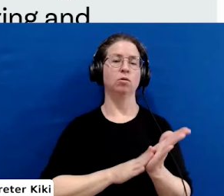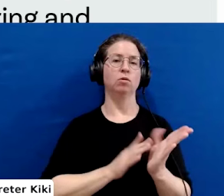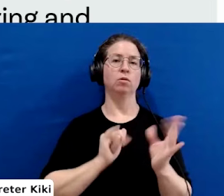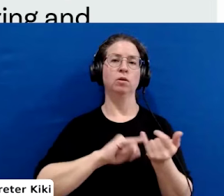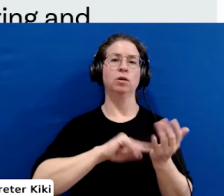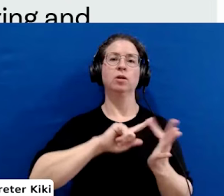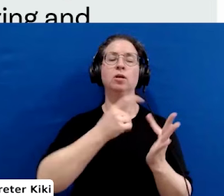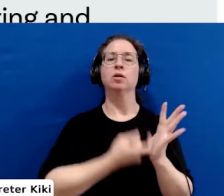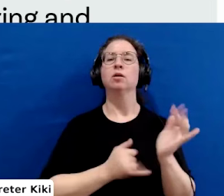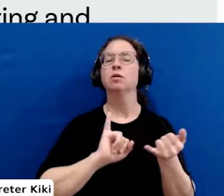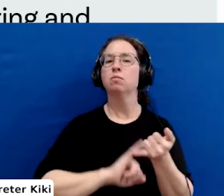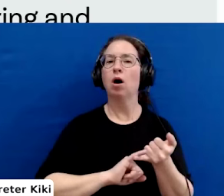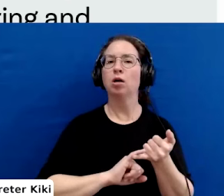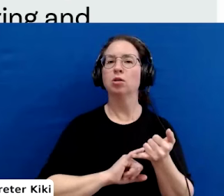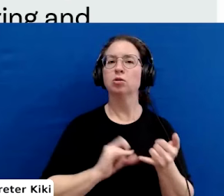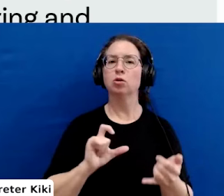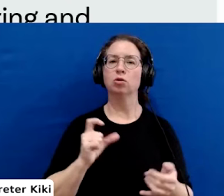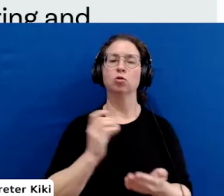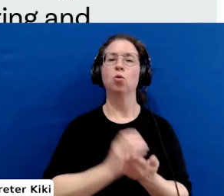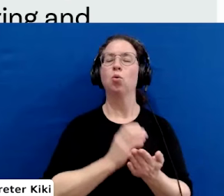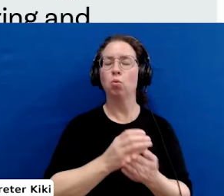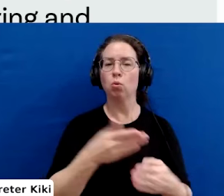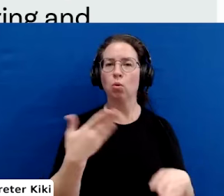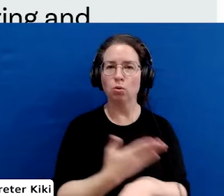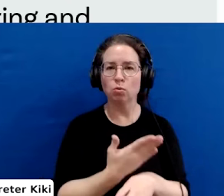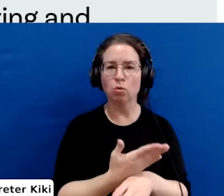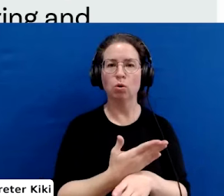Coursework, or degrees to improve business acumen.